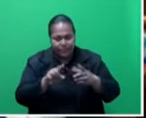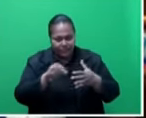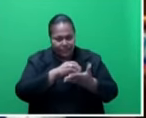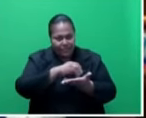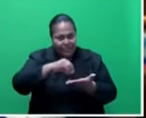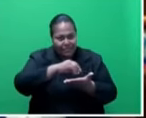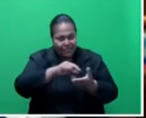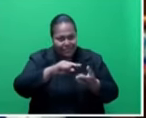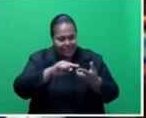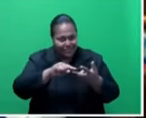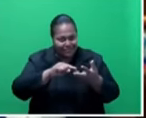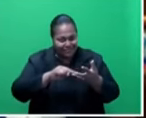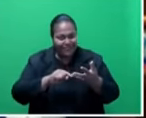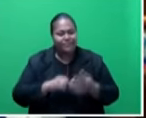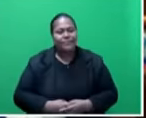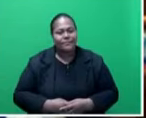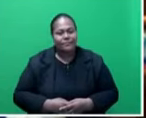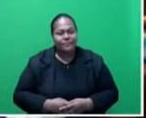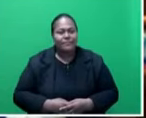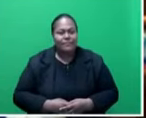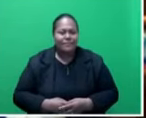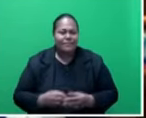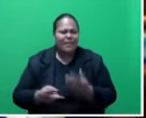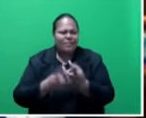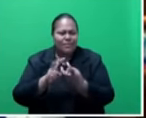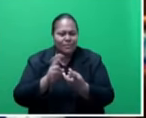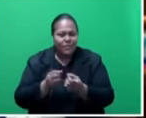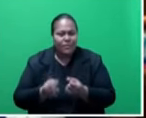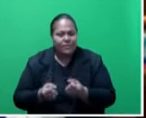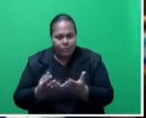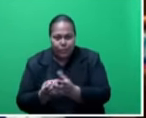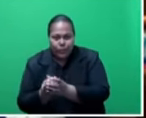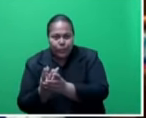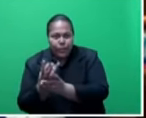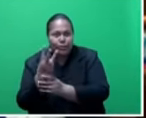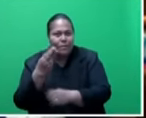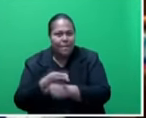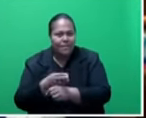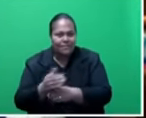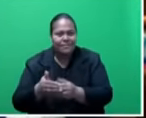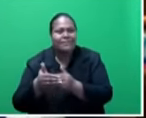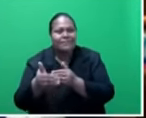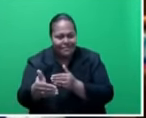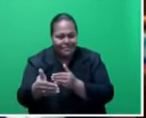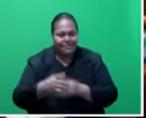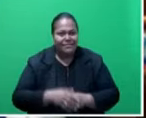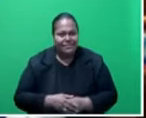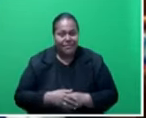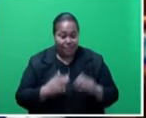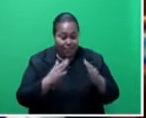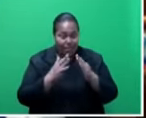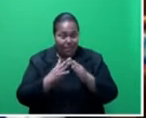them at least some vegetable supply within 3 months' time. In addition to these 19,779